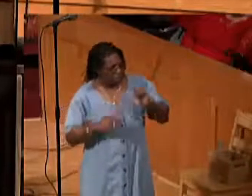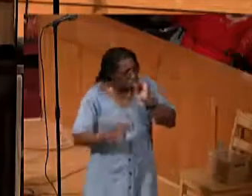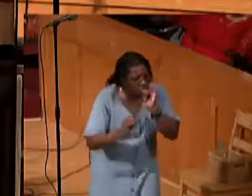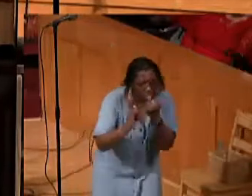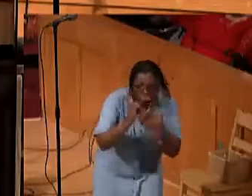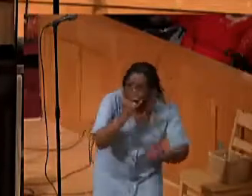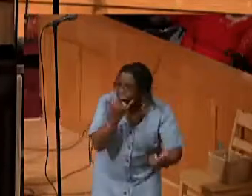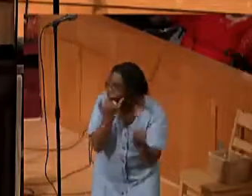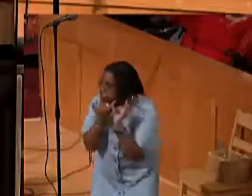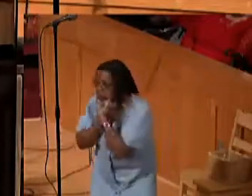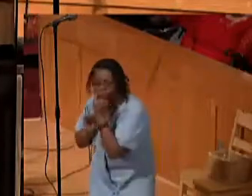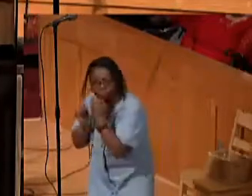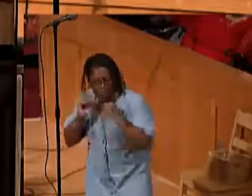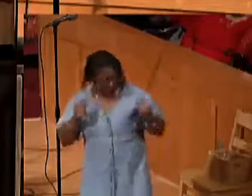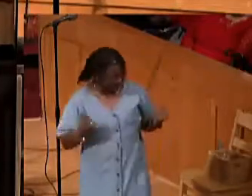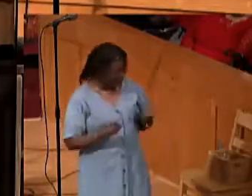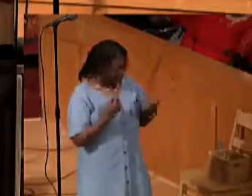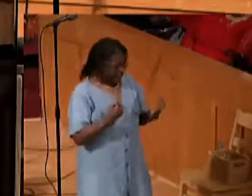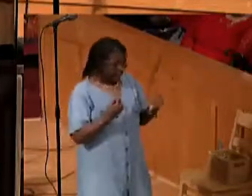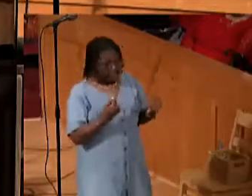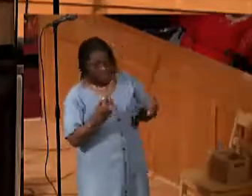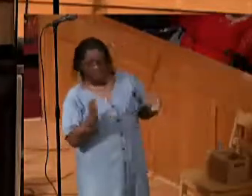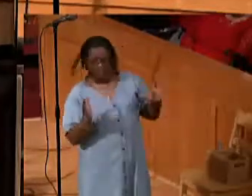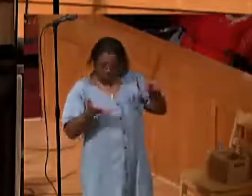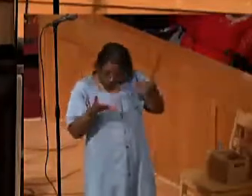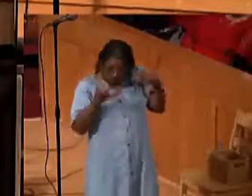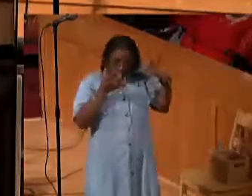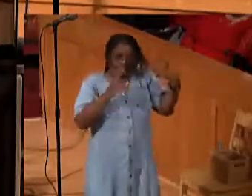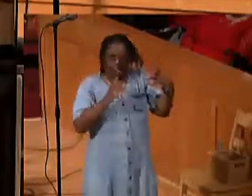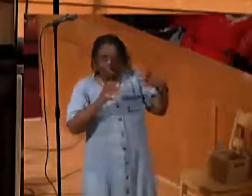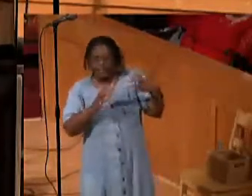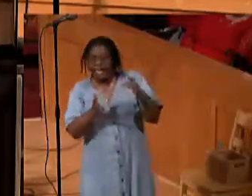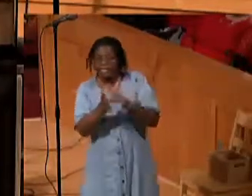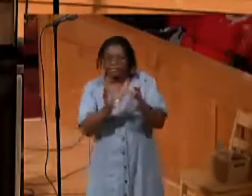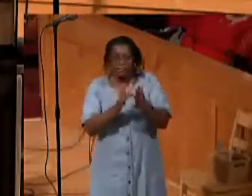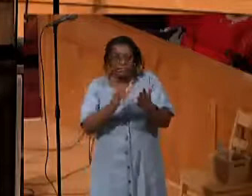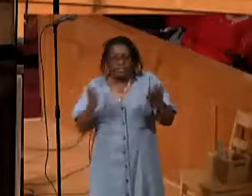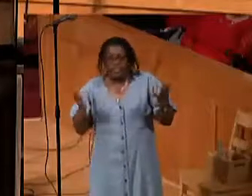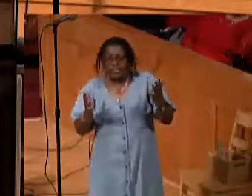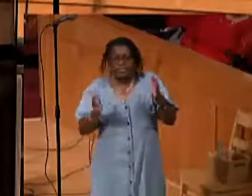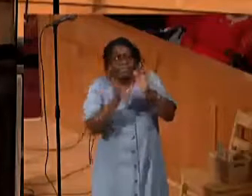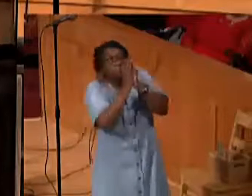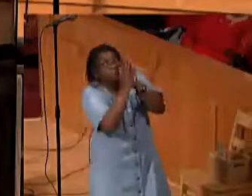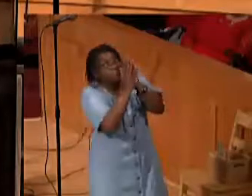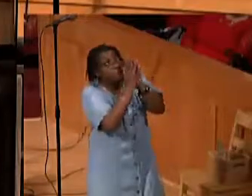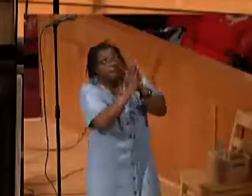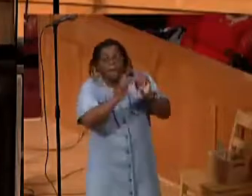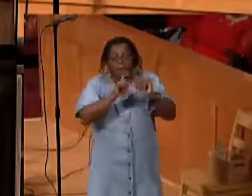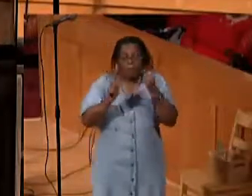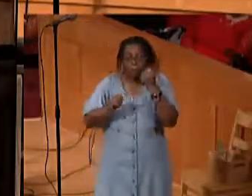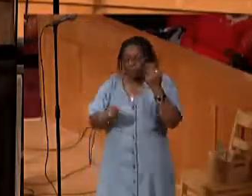here? Why? Because he's merciful and he's kind. Amen. That's his nature.